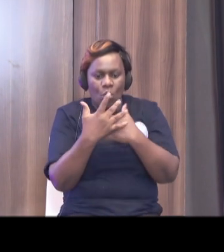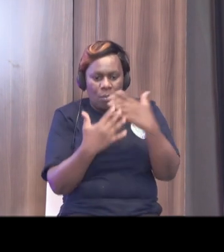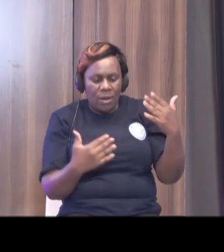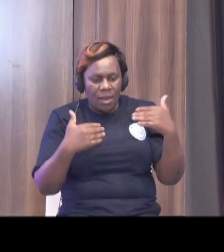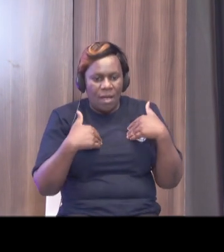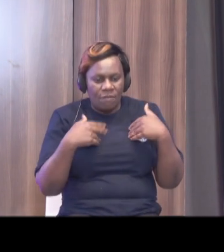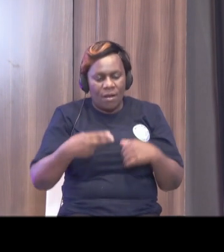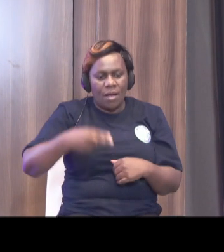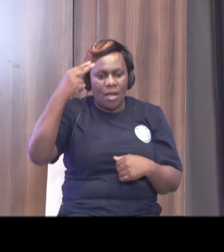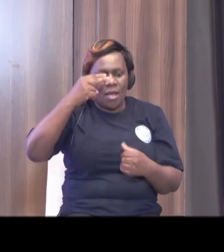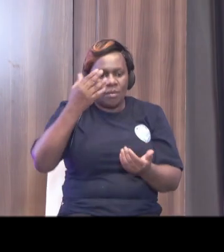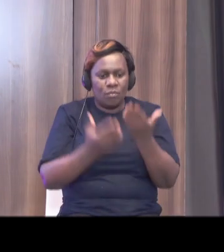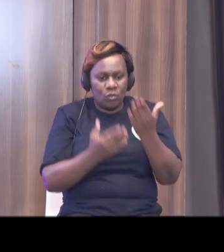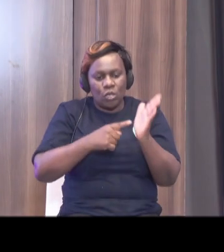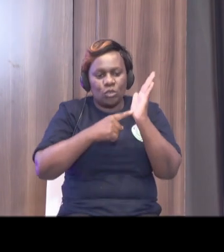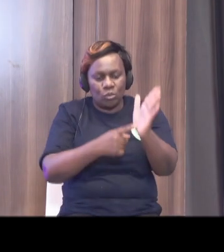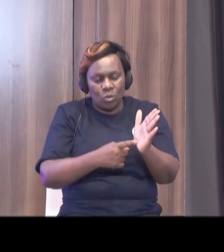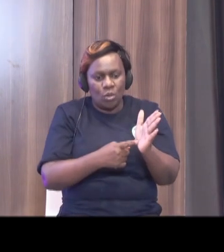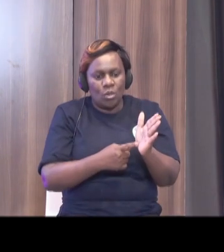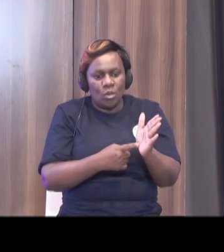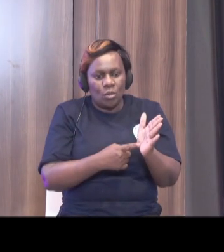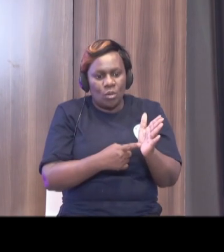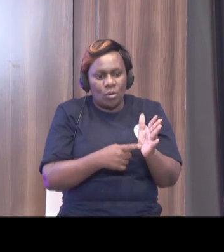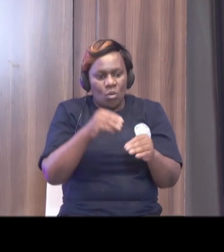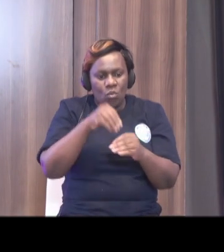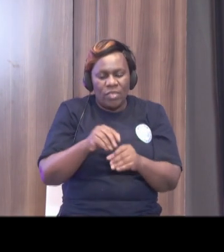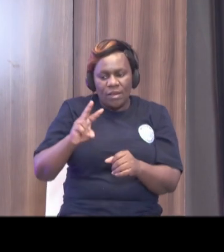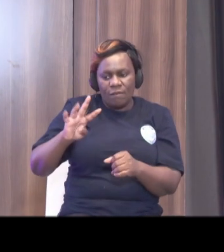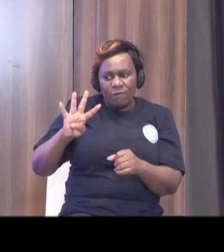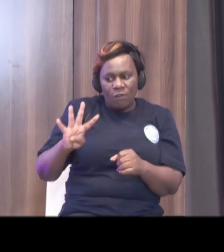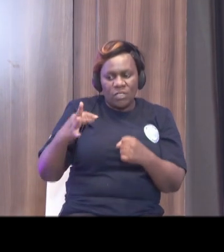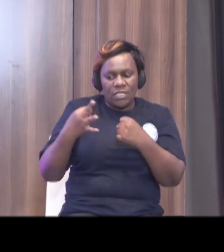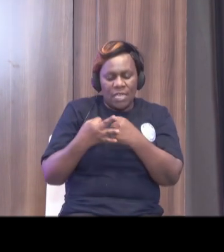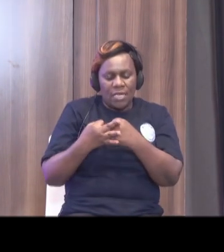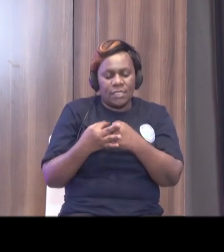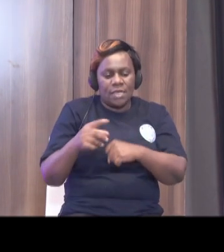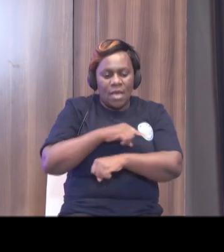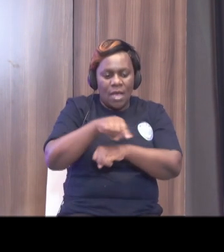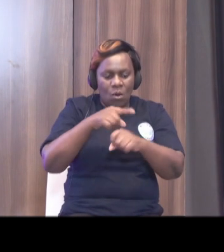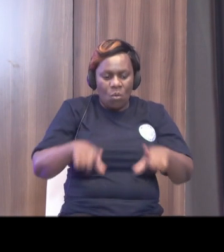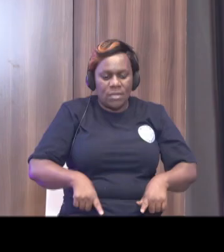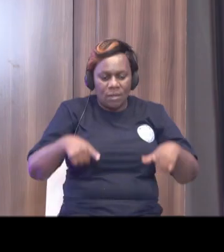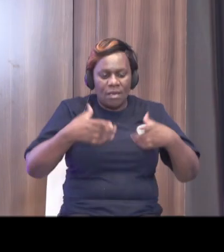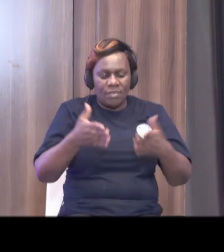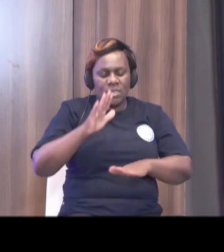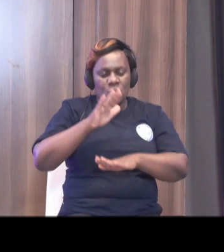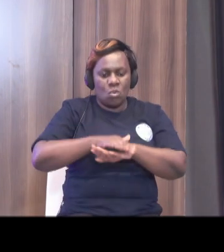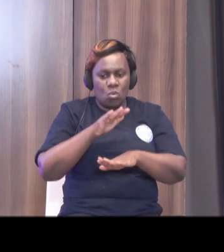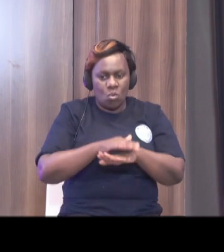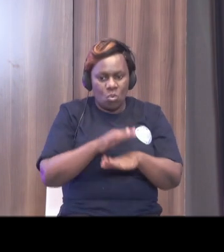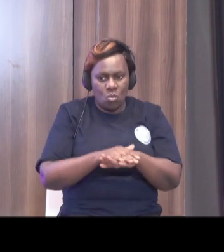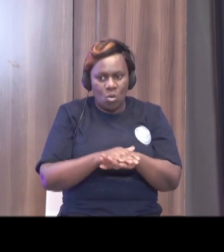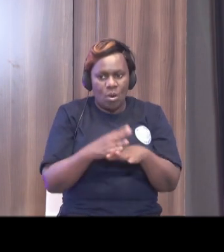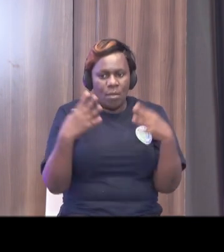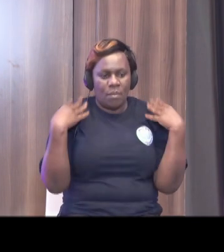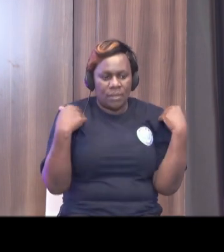had a very high proportion, as I showed you, that were collected within the first 48 hours of life. So this was a good proxy